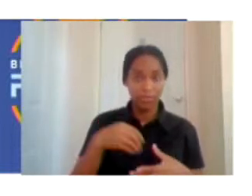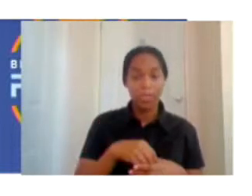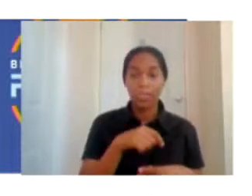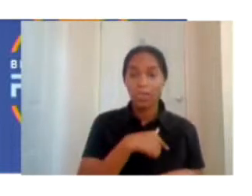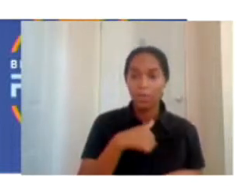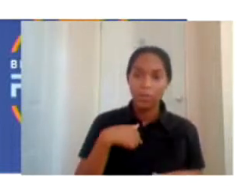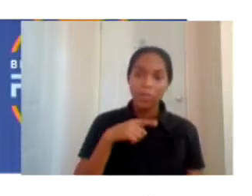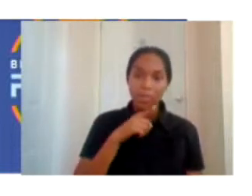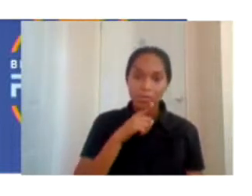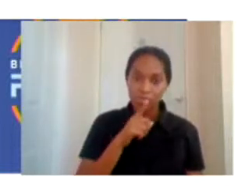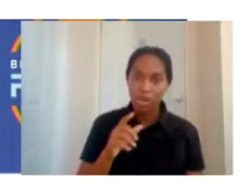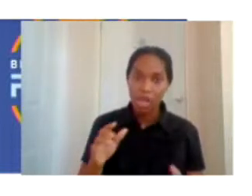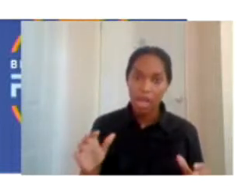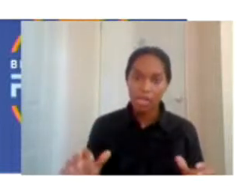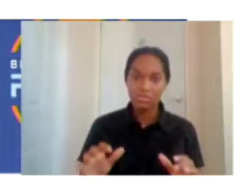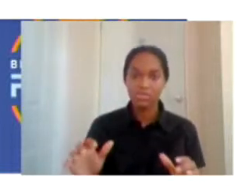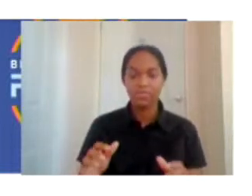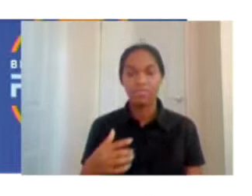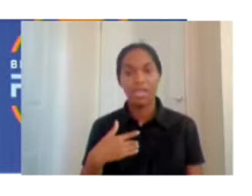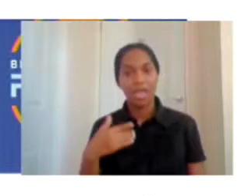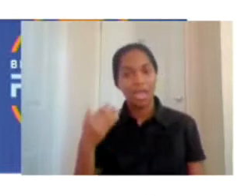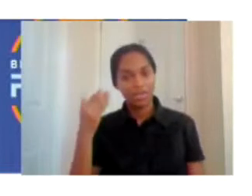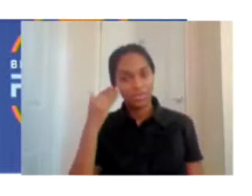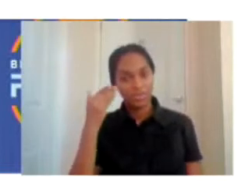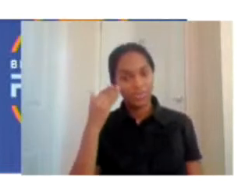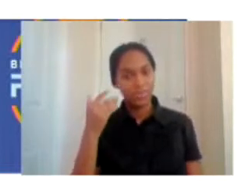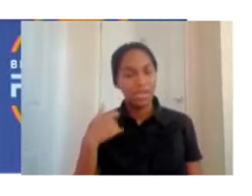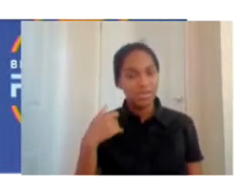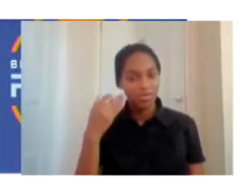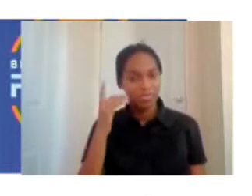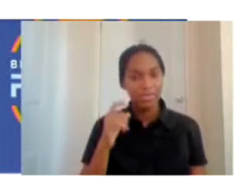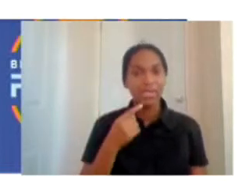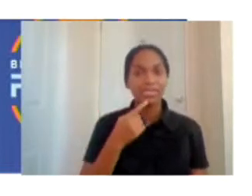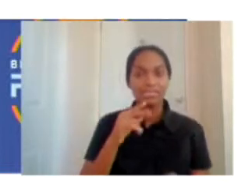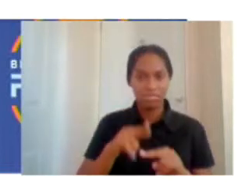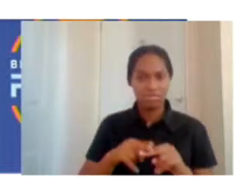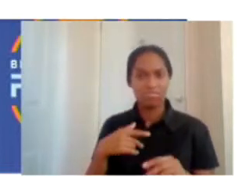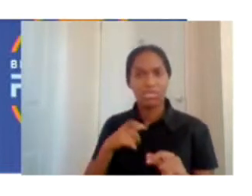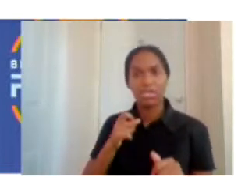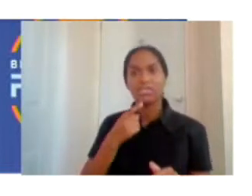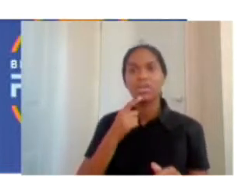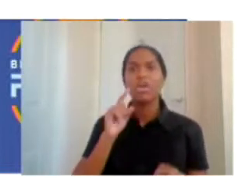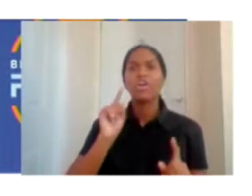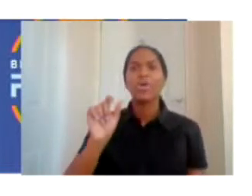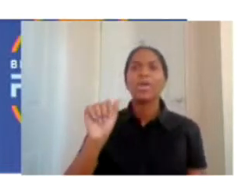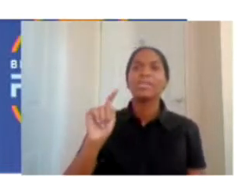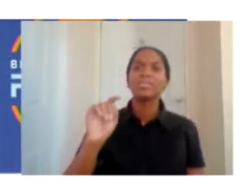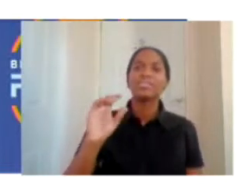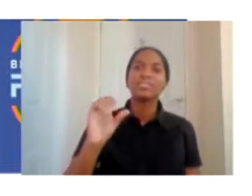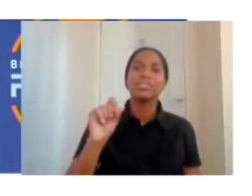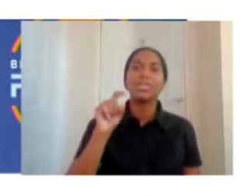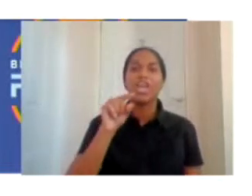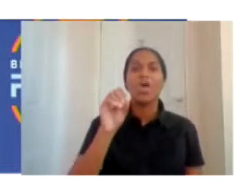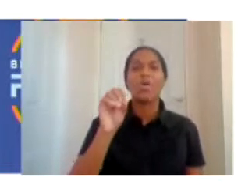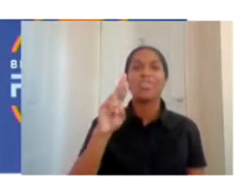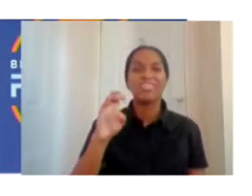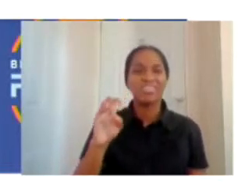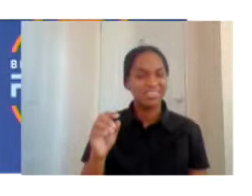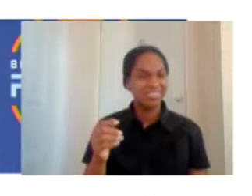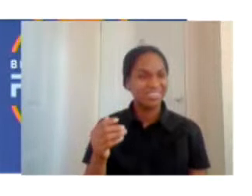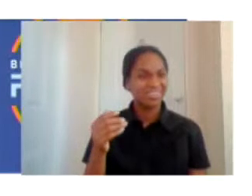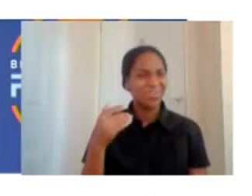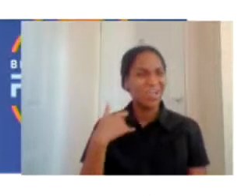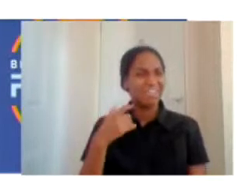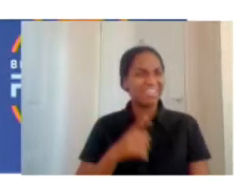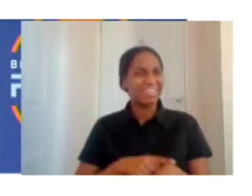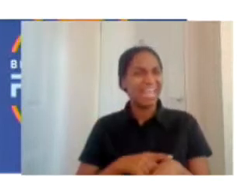extremely active. And I know I can sit here and say, go to atsc.org. Who the heck has time in their day